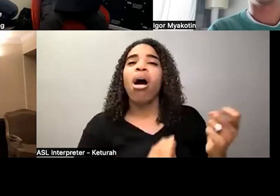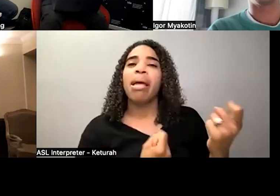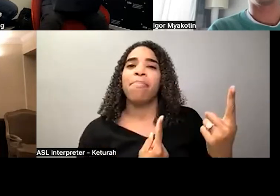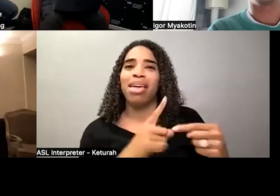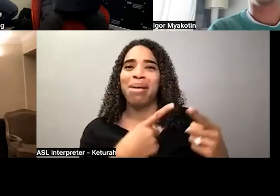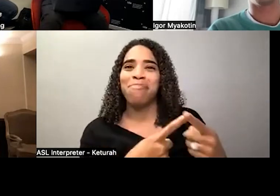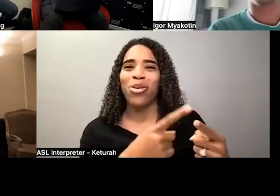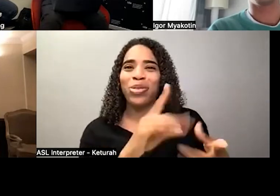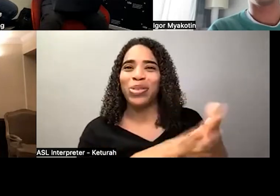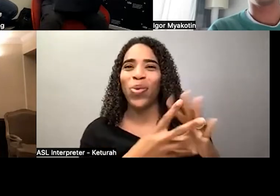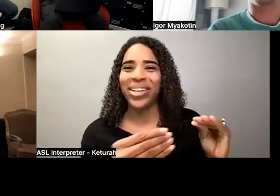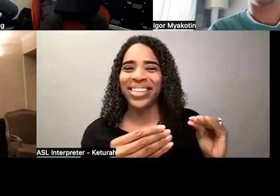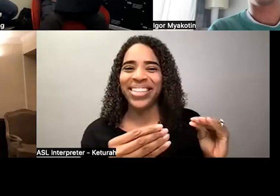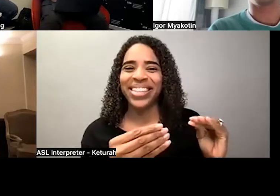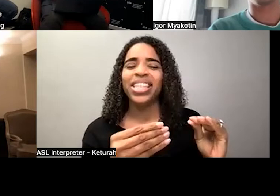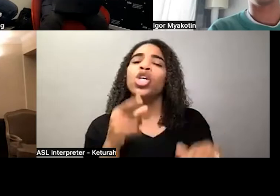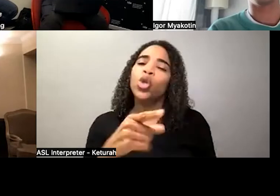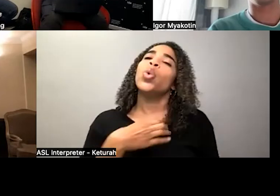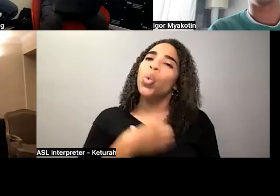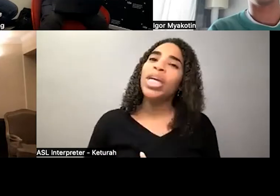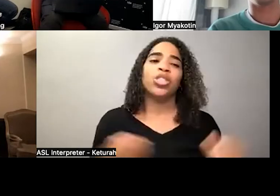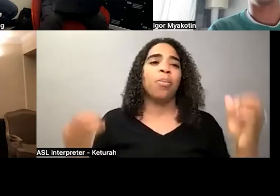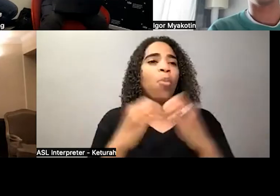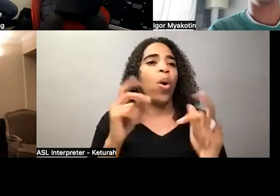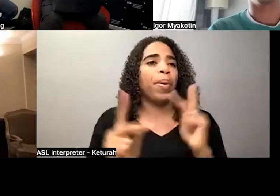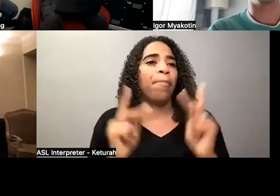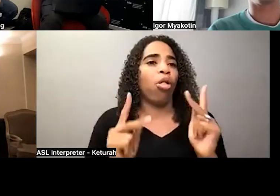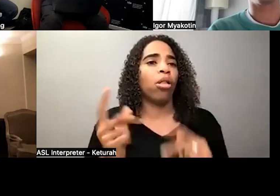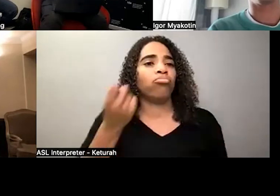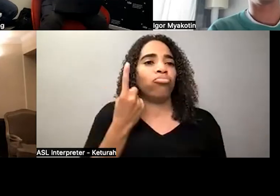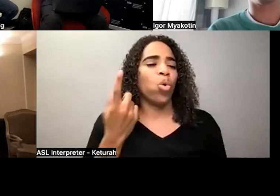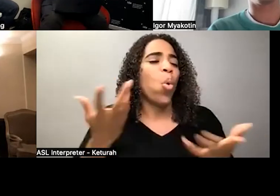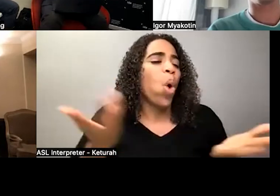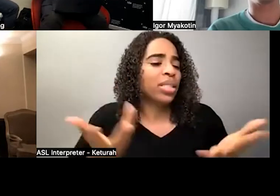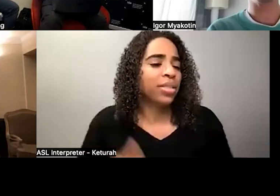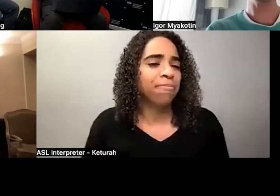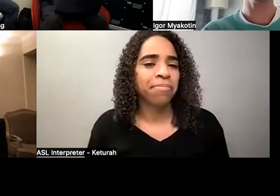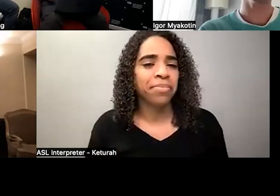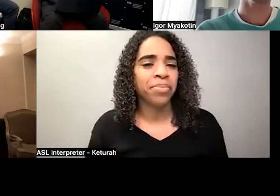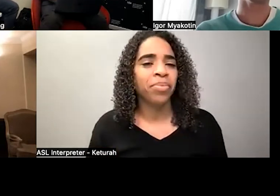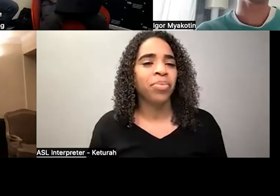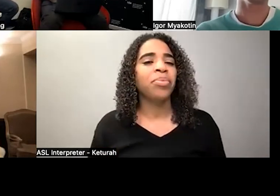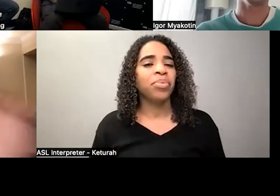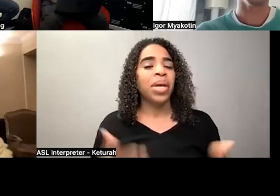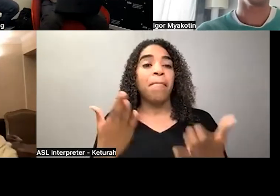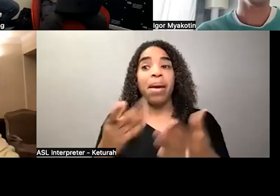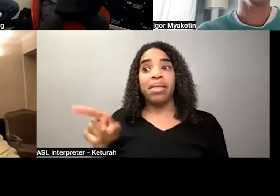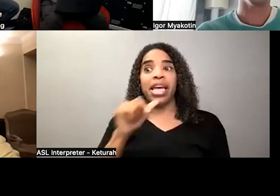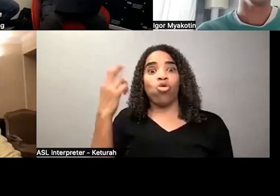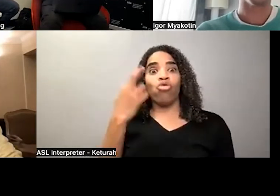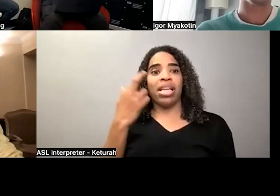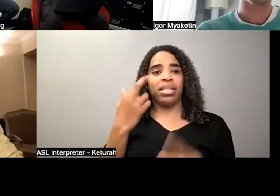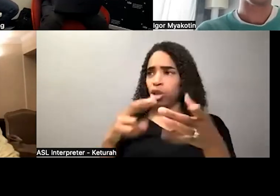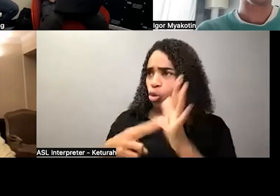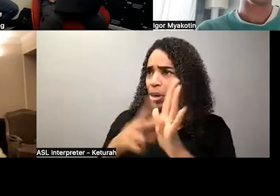What do you wish people understood about what it is you do that doesn't necessarily maybe seem immediately apparent to them? But about programmers, you